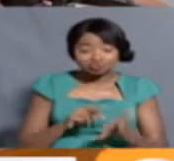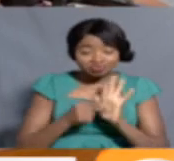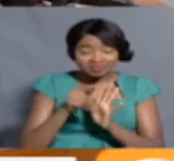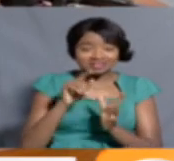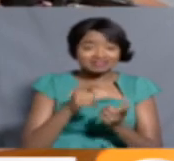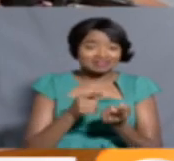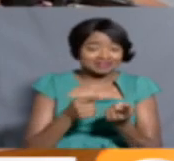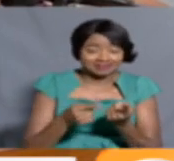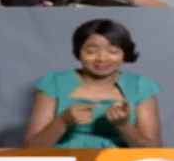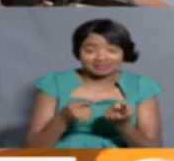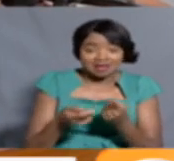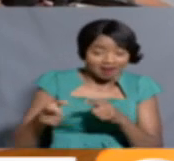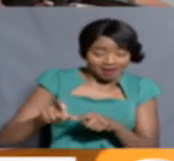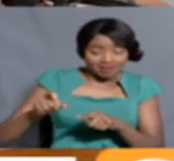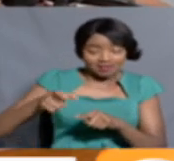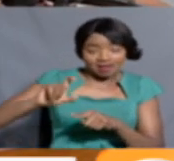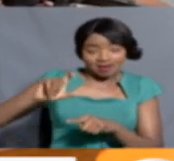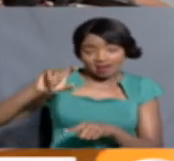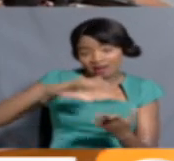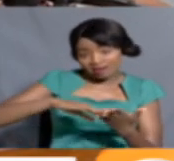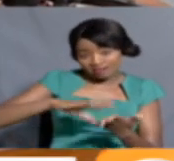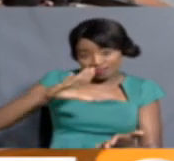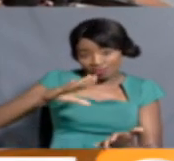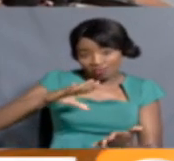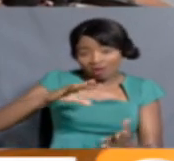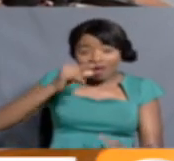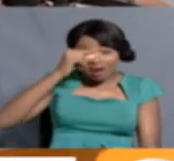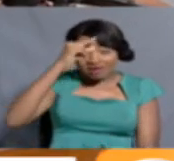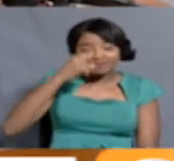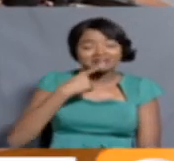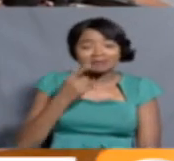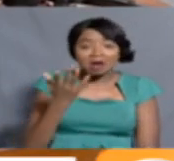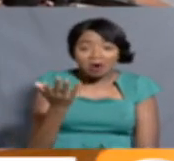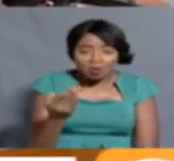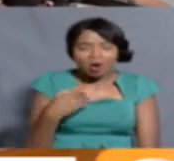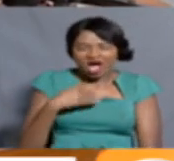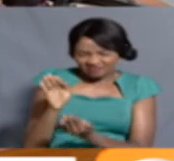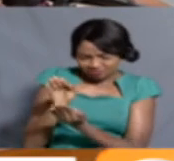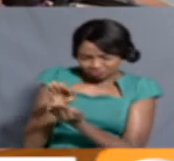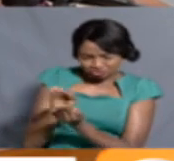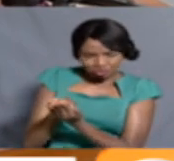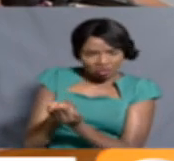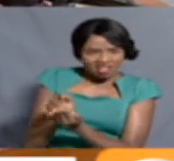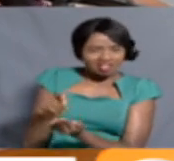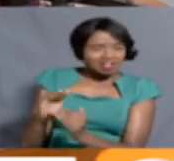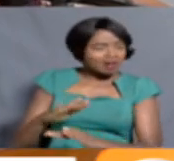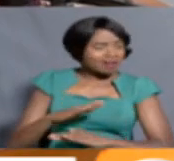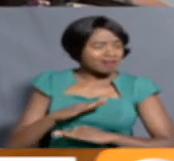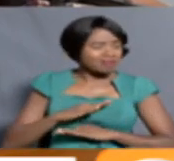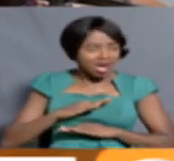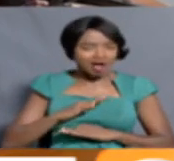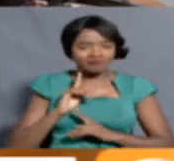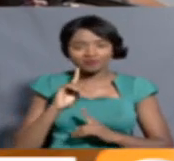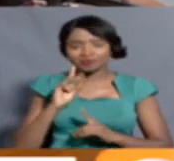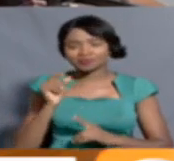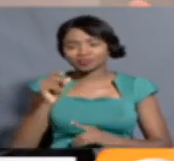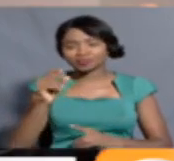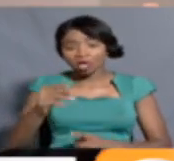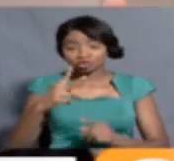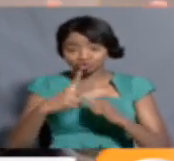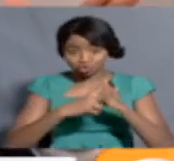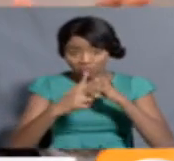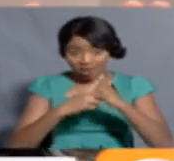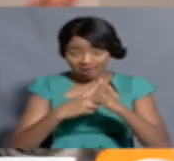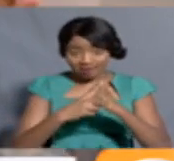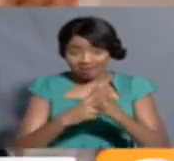by far. So even as the government tells us it has enough stock to last us until July, but what happens after July? I'm not even interested